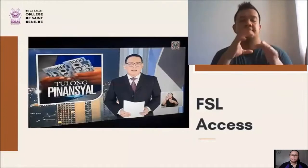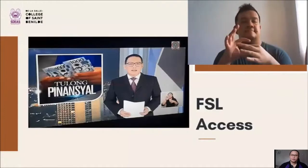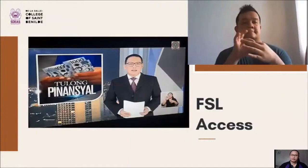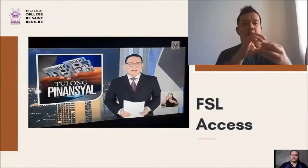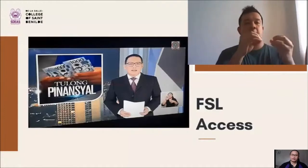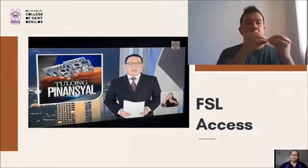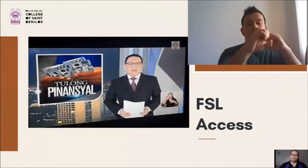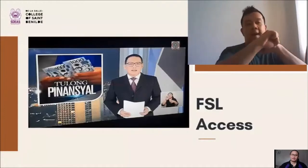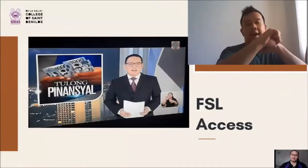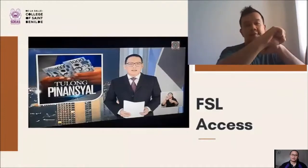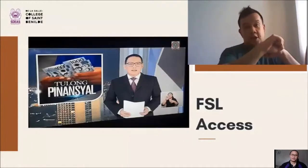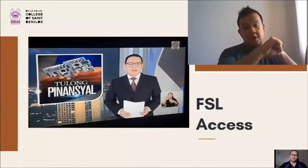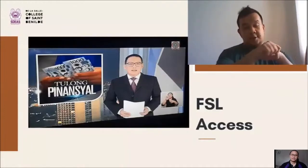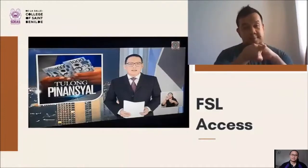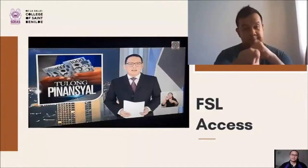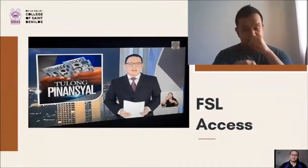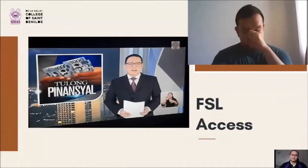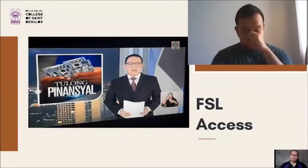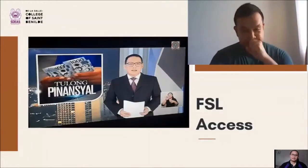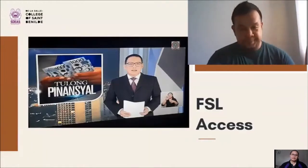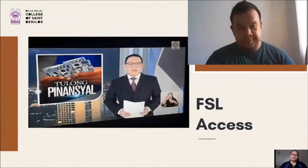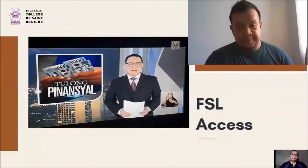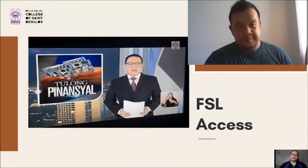this one, ito yung name ng group.